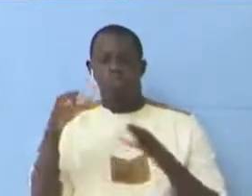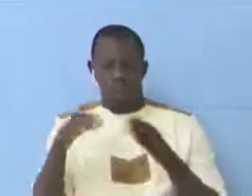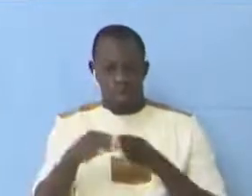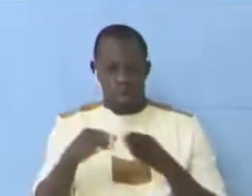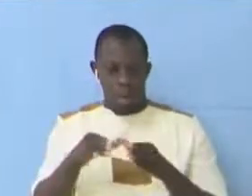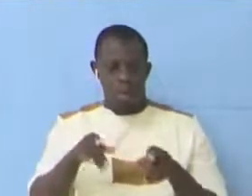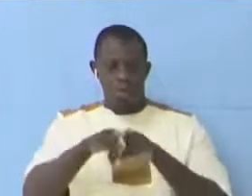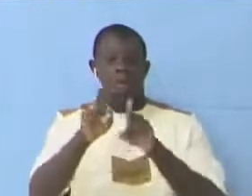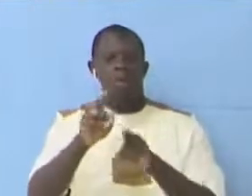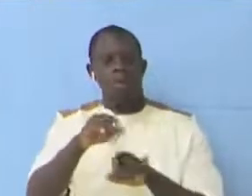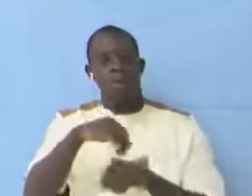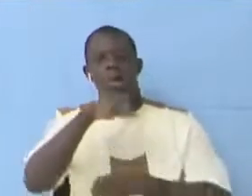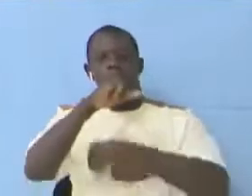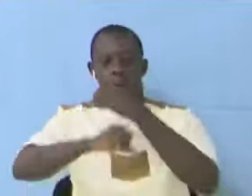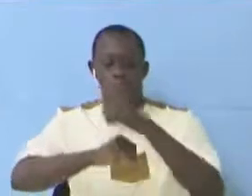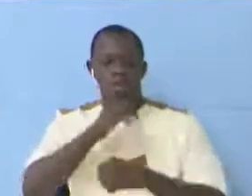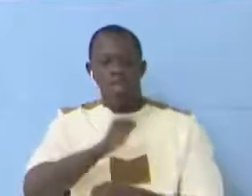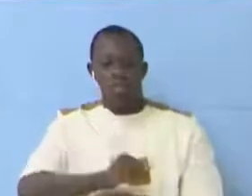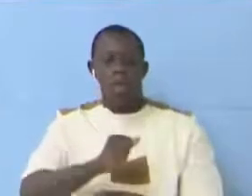with her husband.